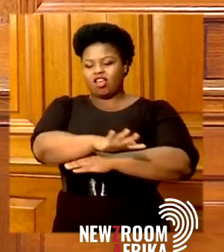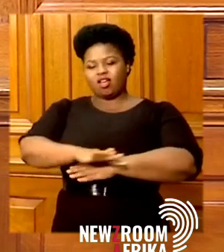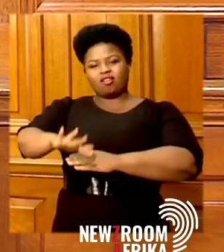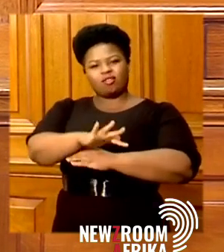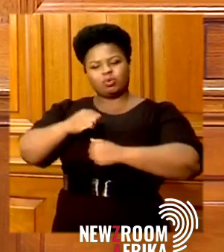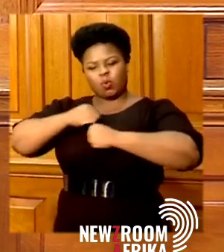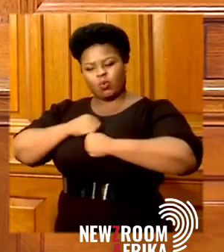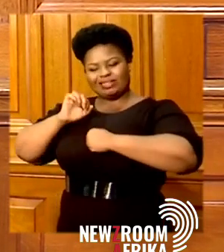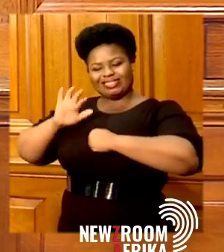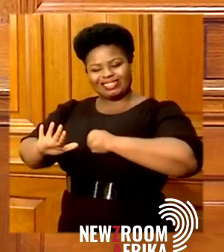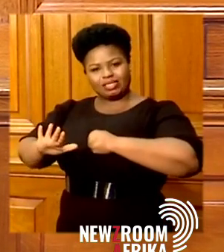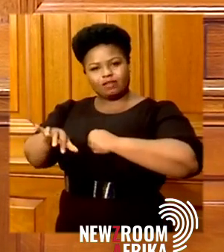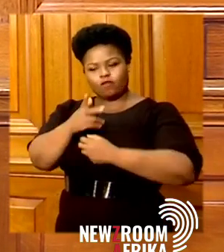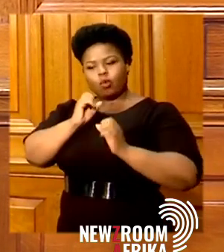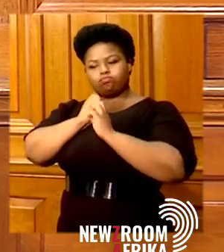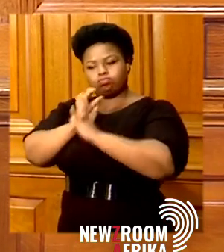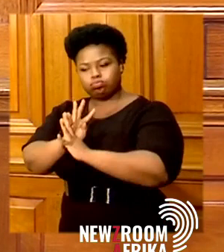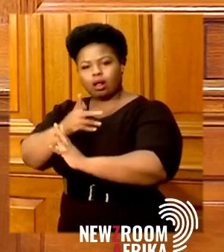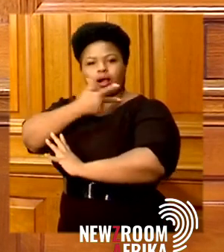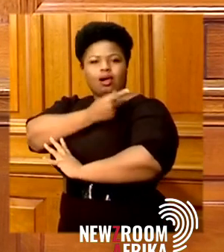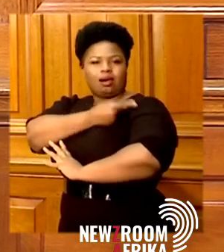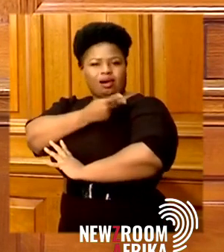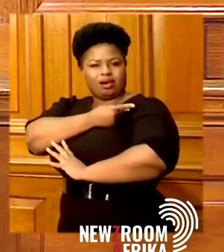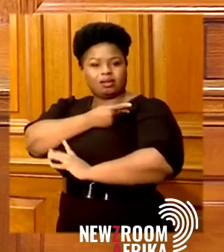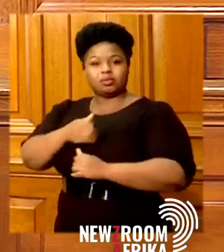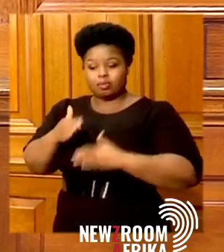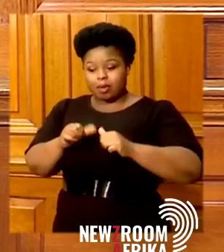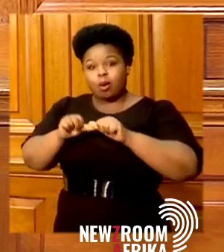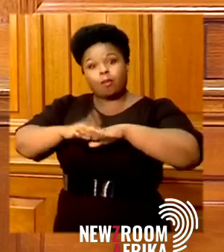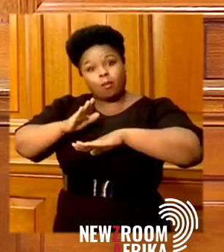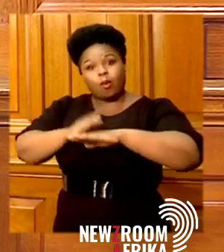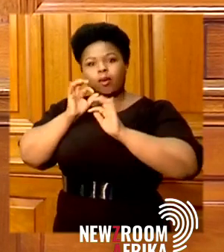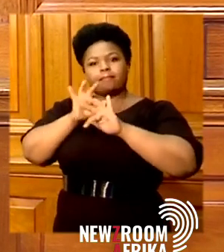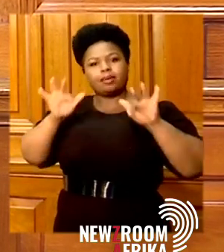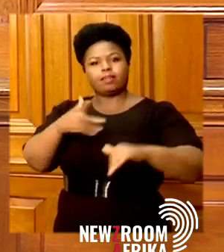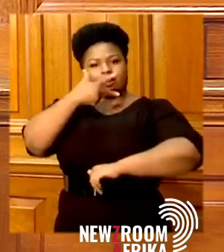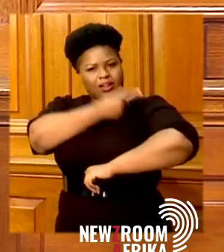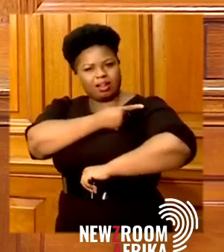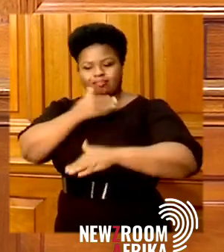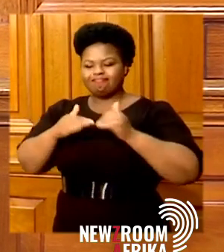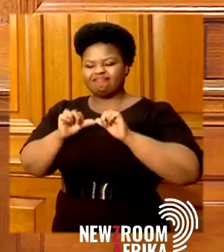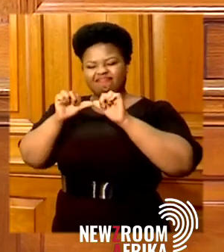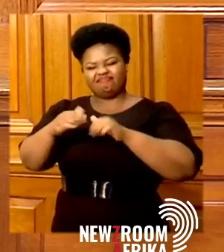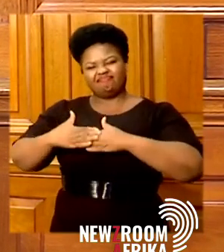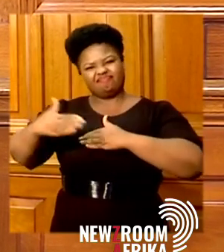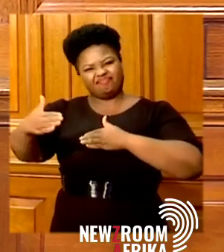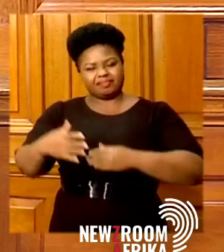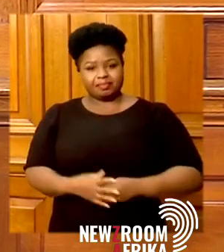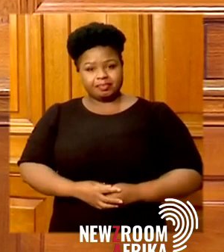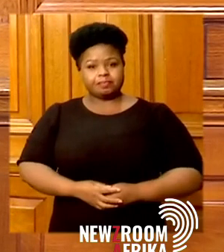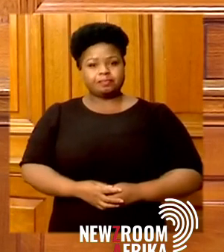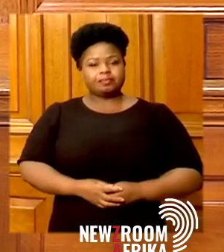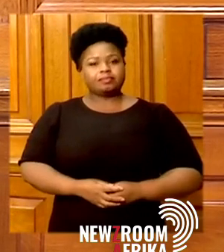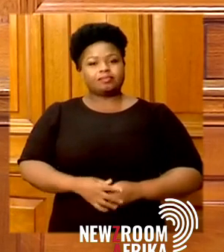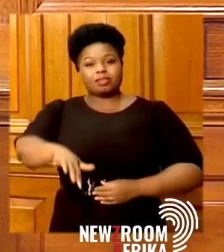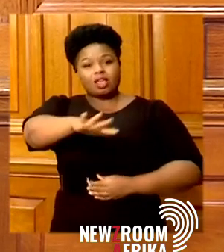of the program as it will be gaining momentum. The number of sites that will be